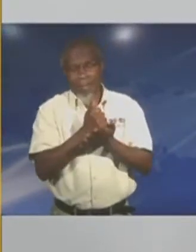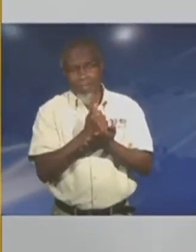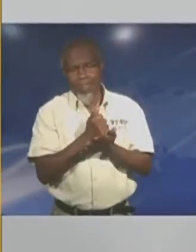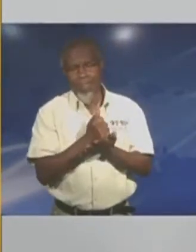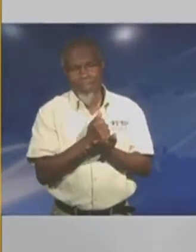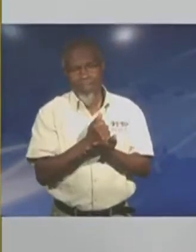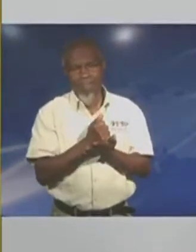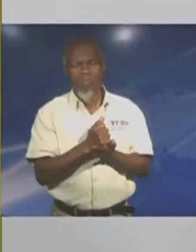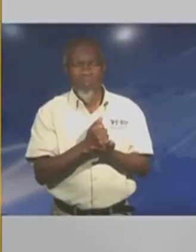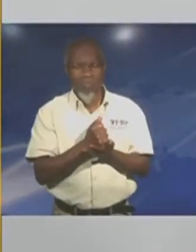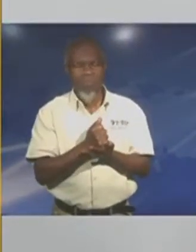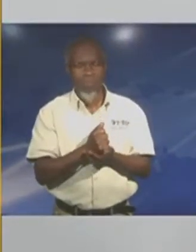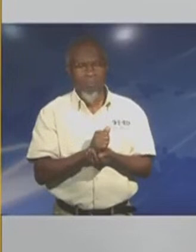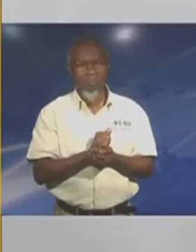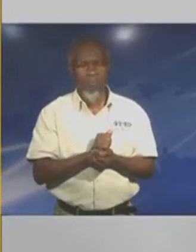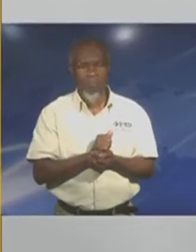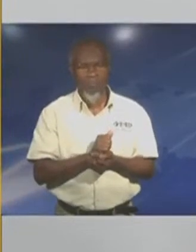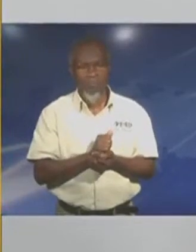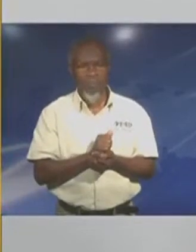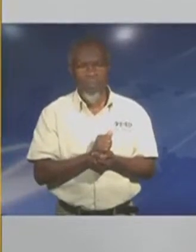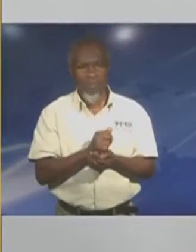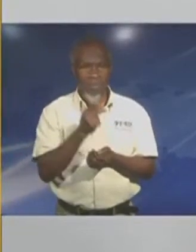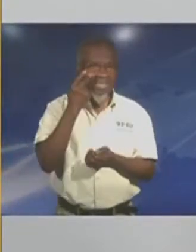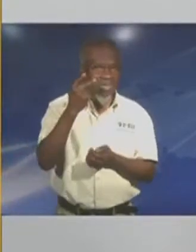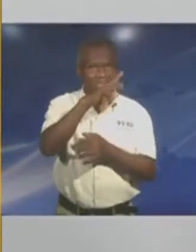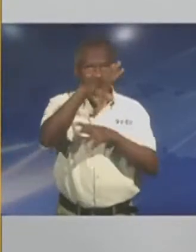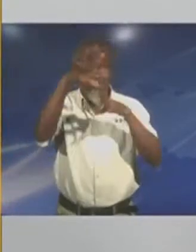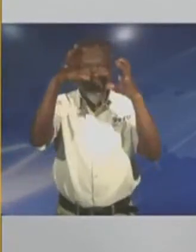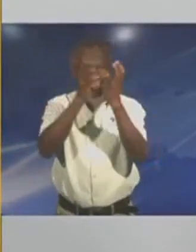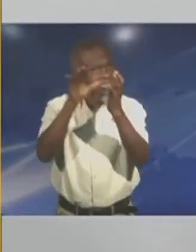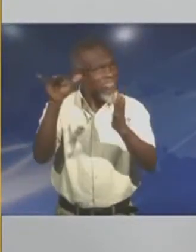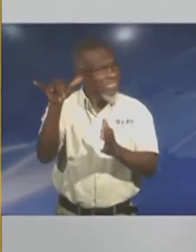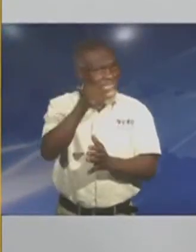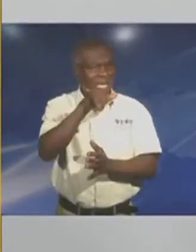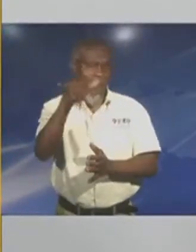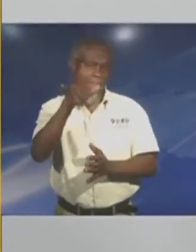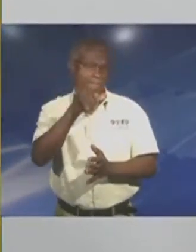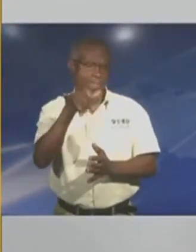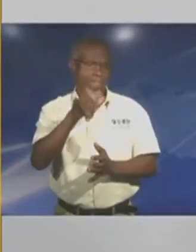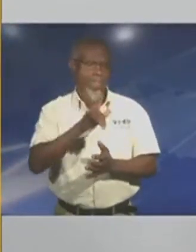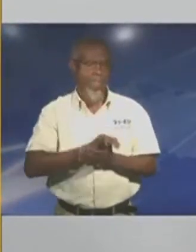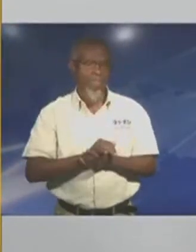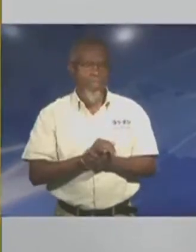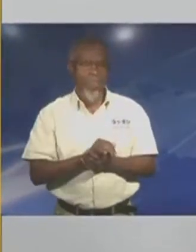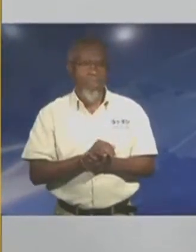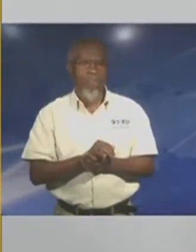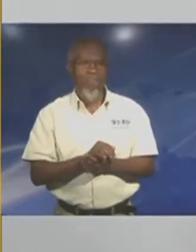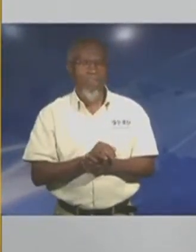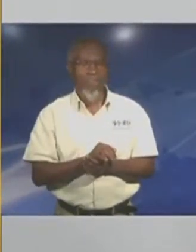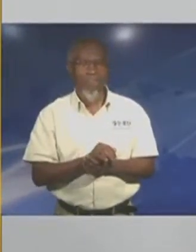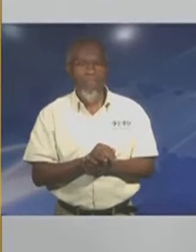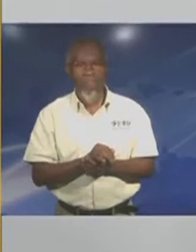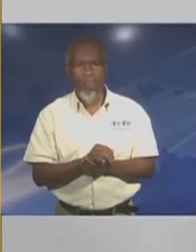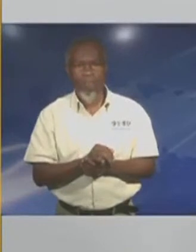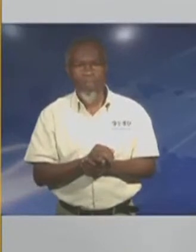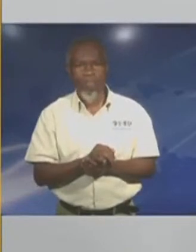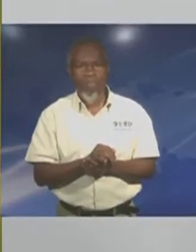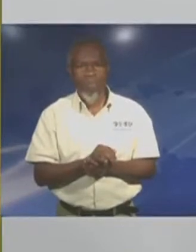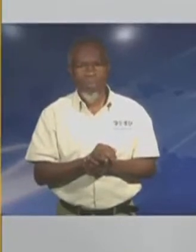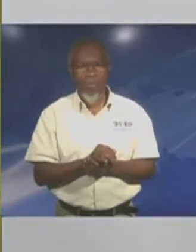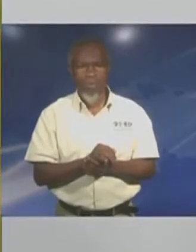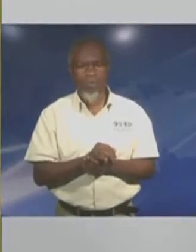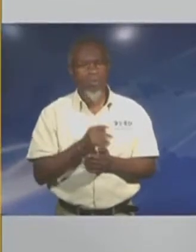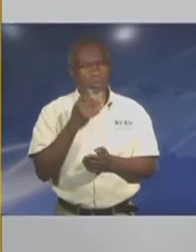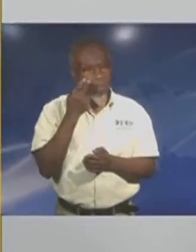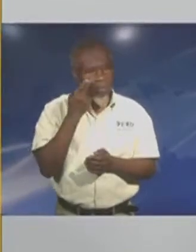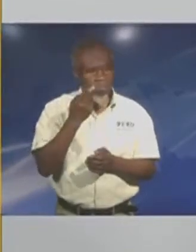has been noted globally. We continue to try our best and monitor trends at the Ministry of Health on a daily basis, and